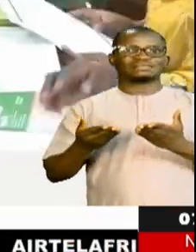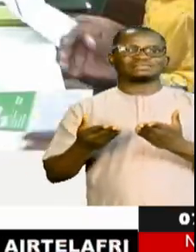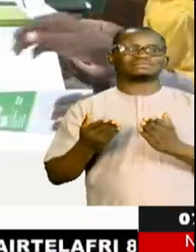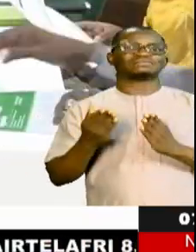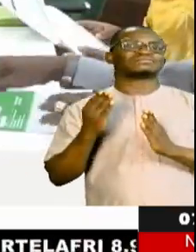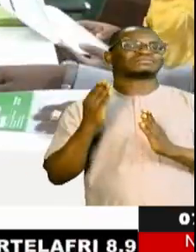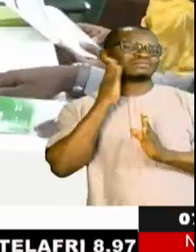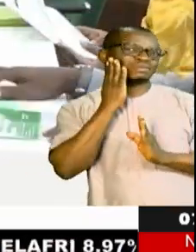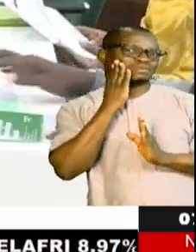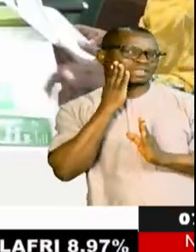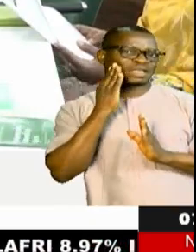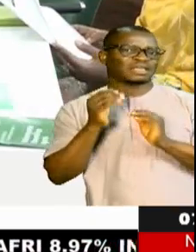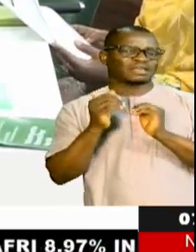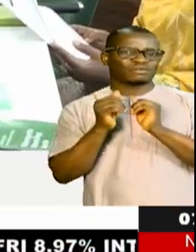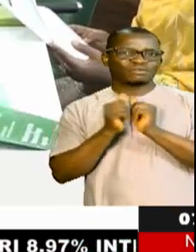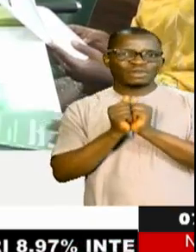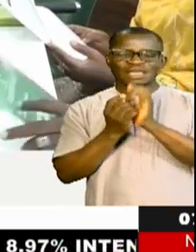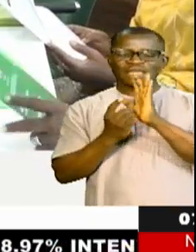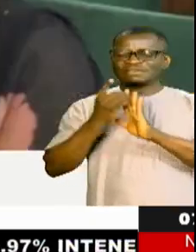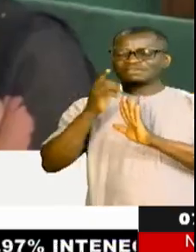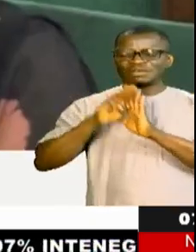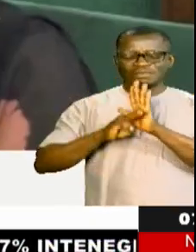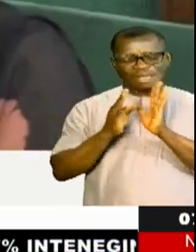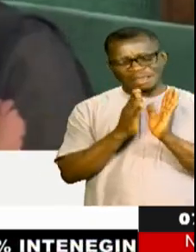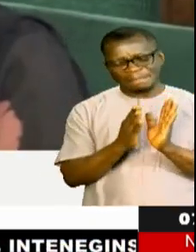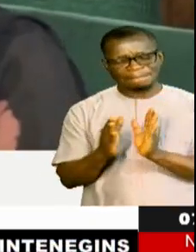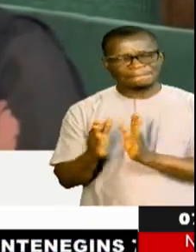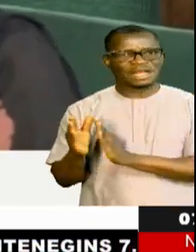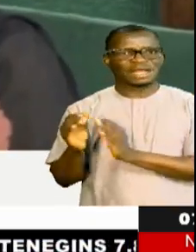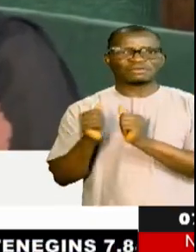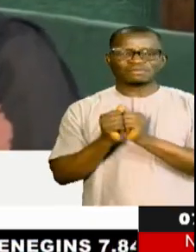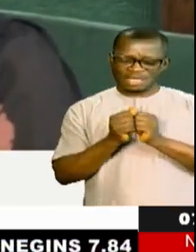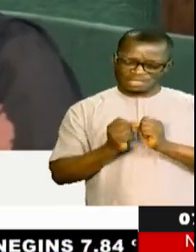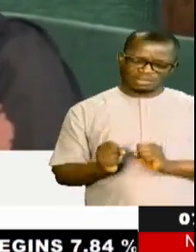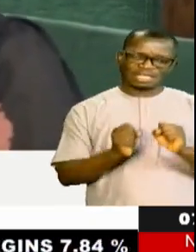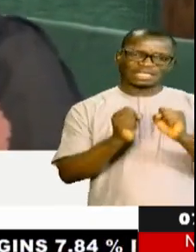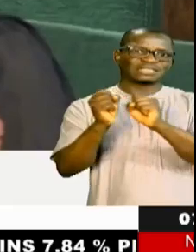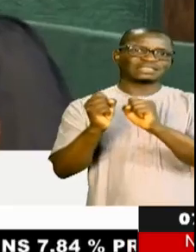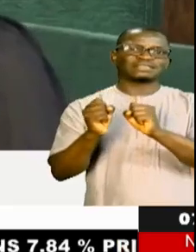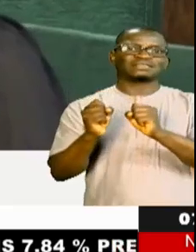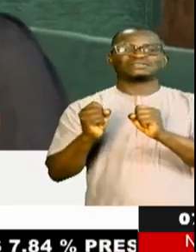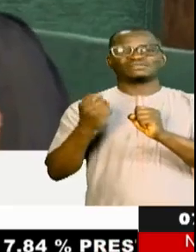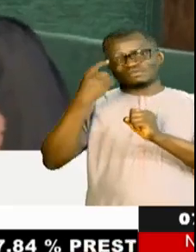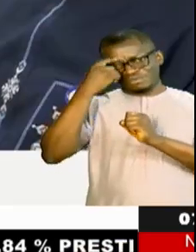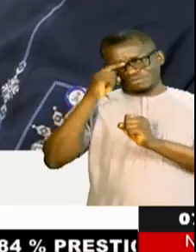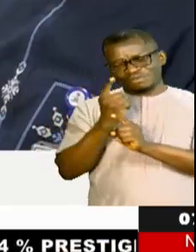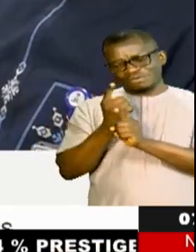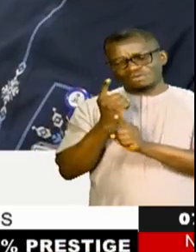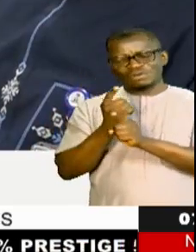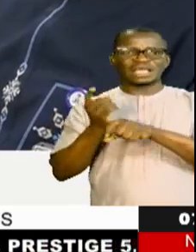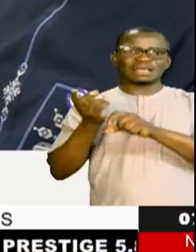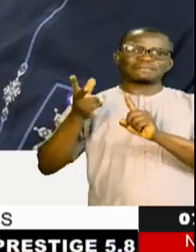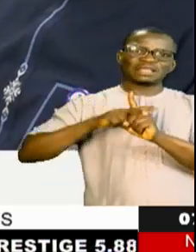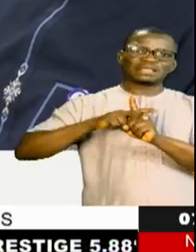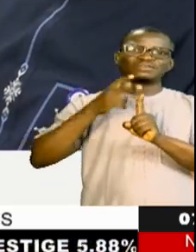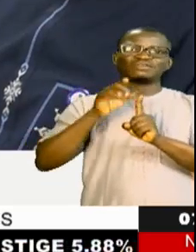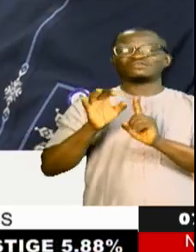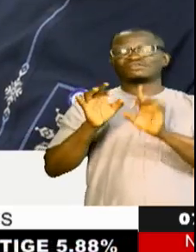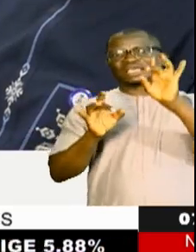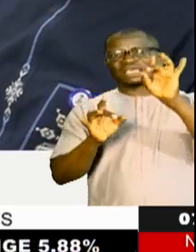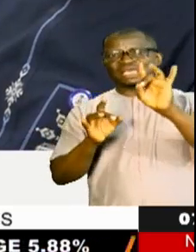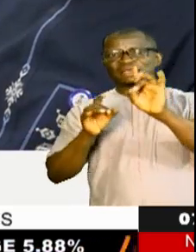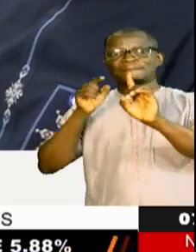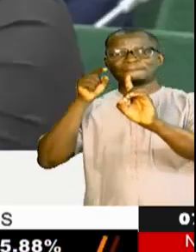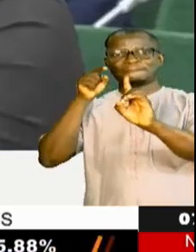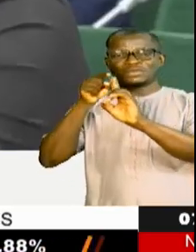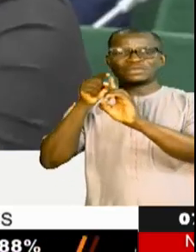well acquainted with the development plans and strategies already charted for adequate implementation of the 8 priority areas